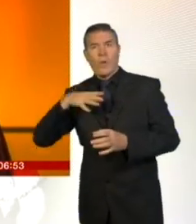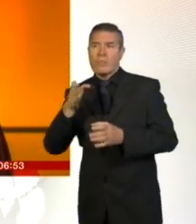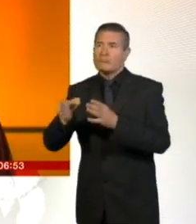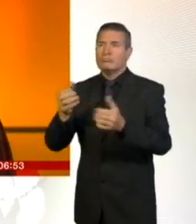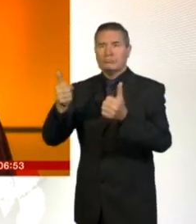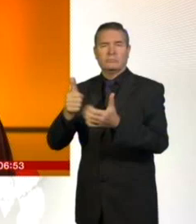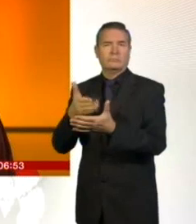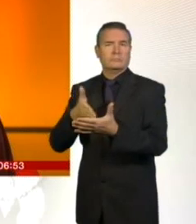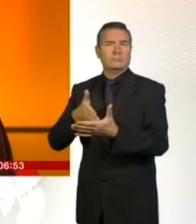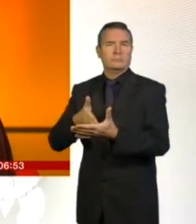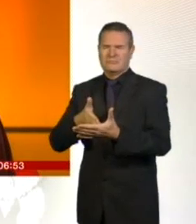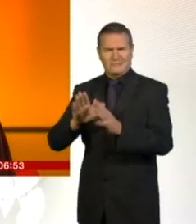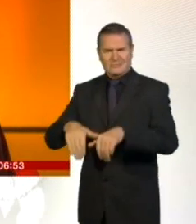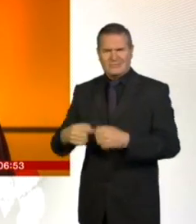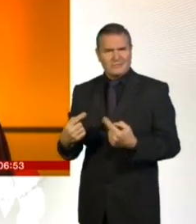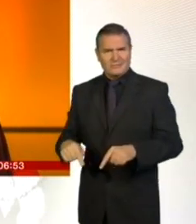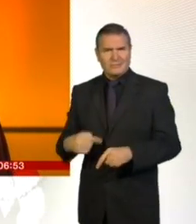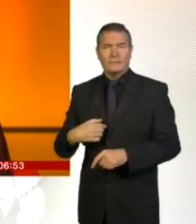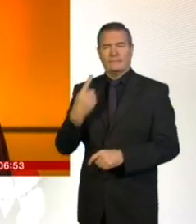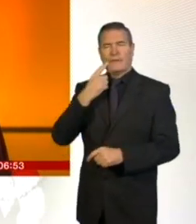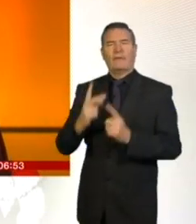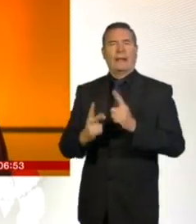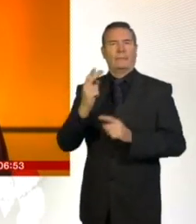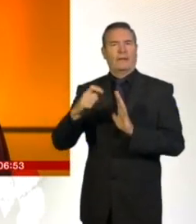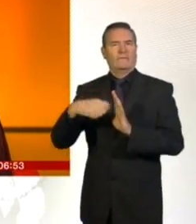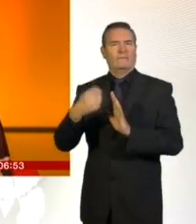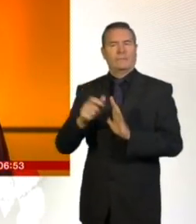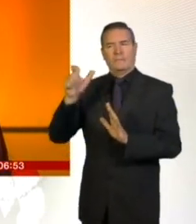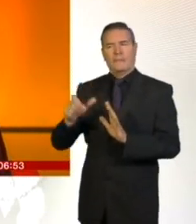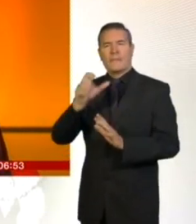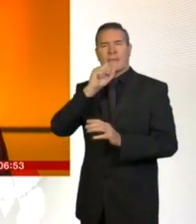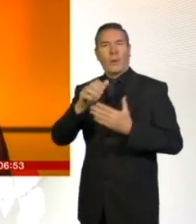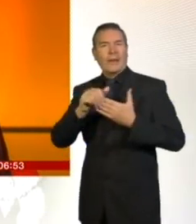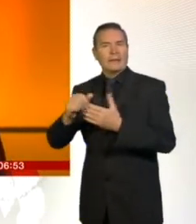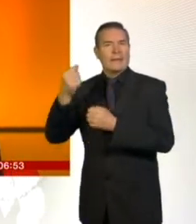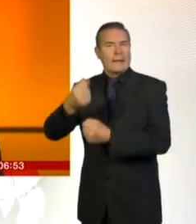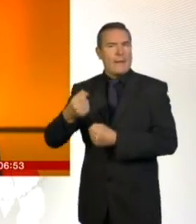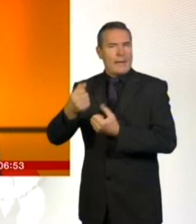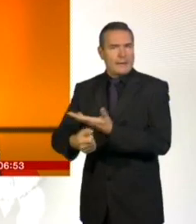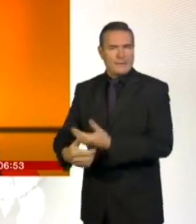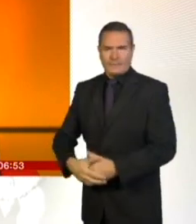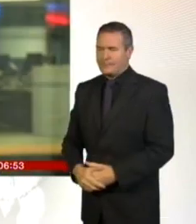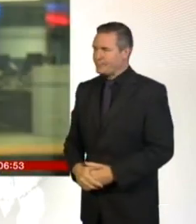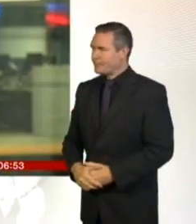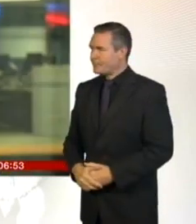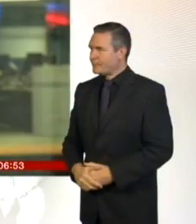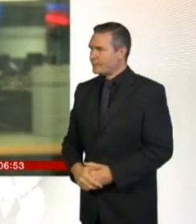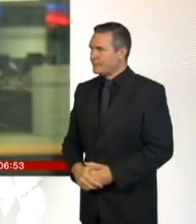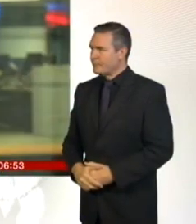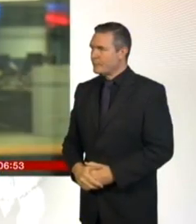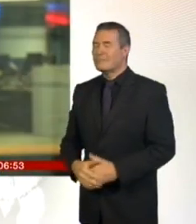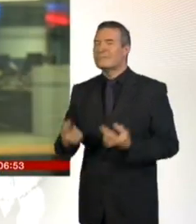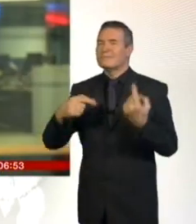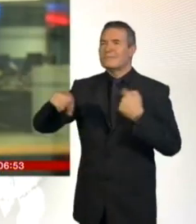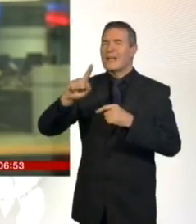would wish to. Let's hear, if we can, from Mike Adams now. He is behind the campaign. He's going to explain a little bit about why they're doing this. For many